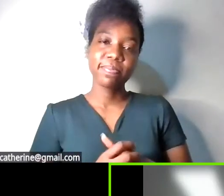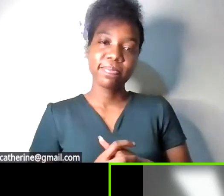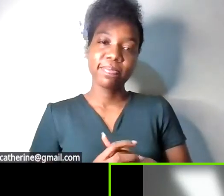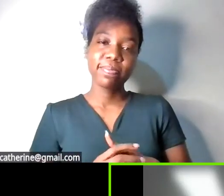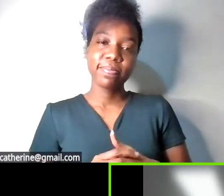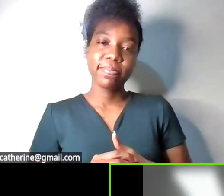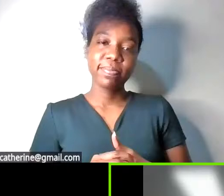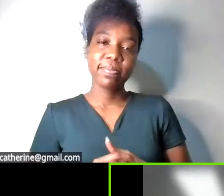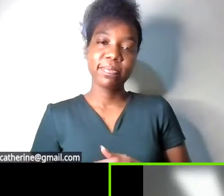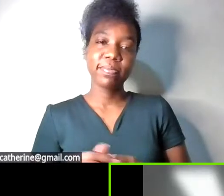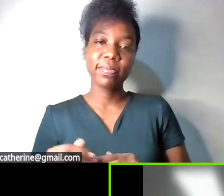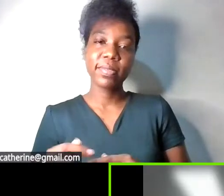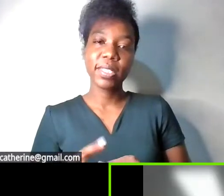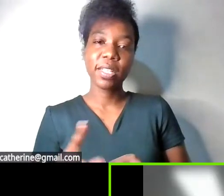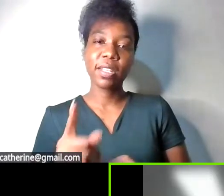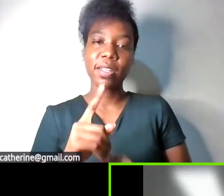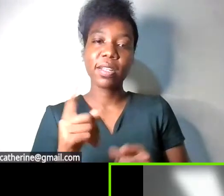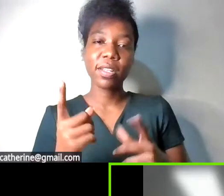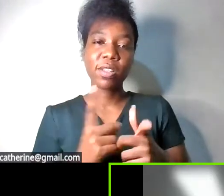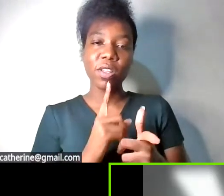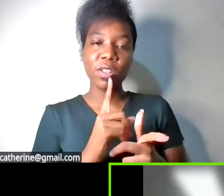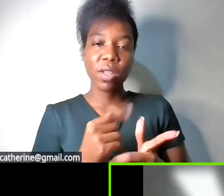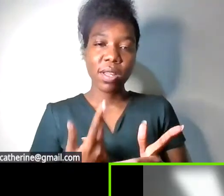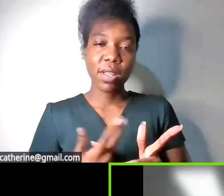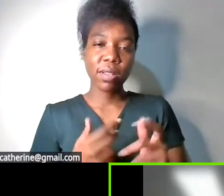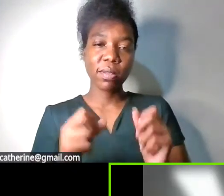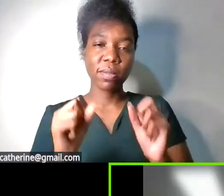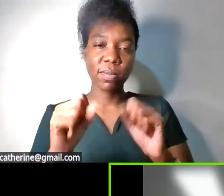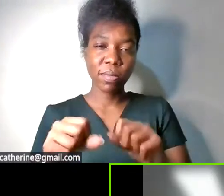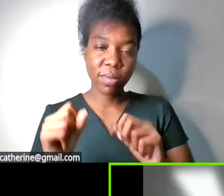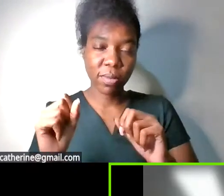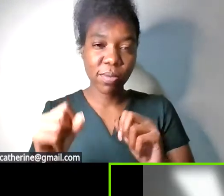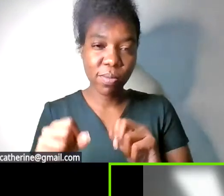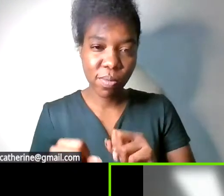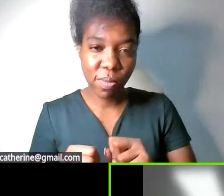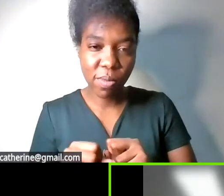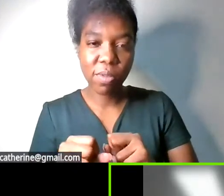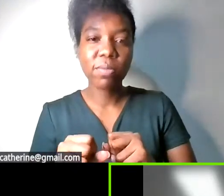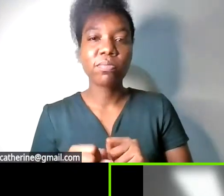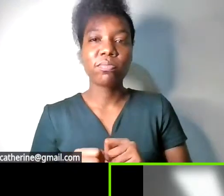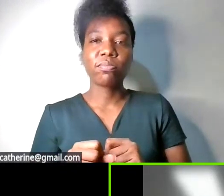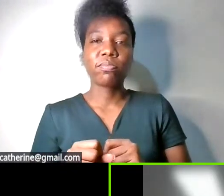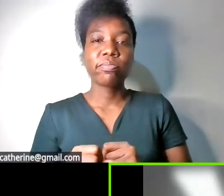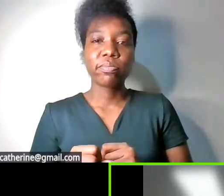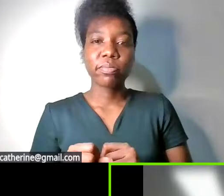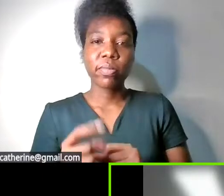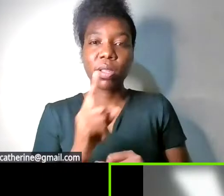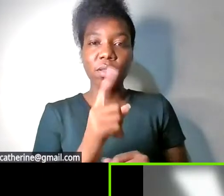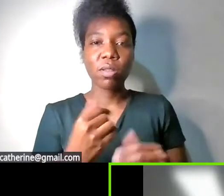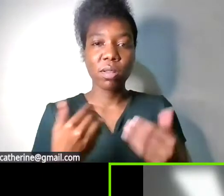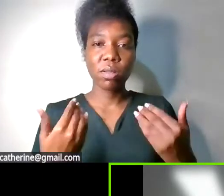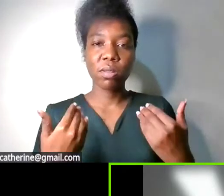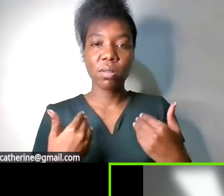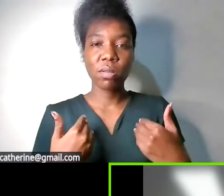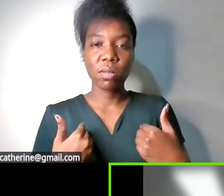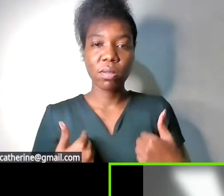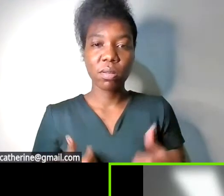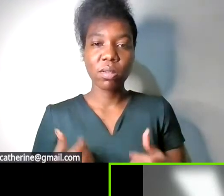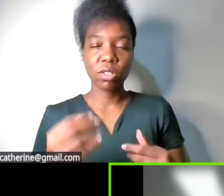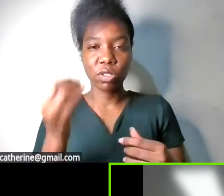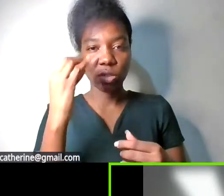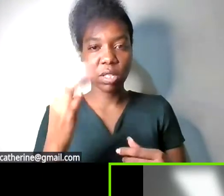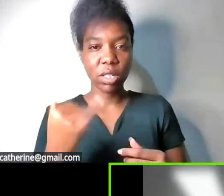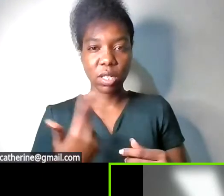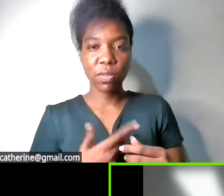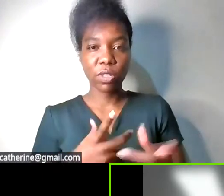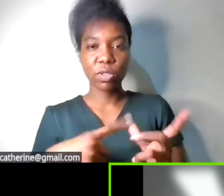talking. that you will get you ready to apply for university. Actually, as a matter of fact, this year a lot of our students going to UK